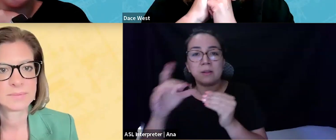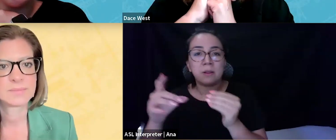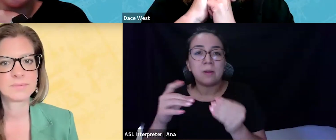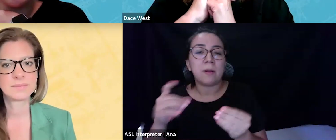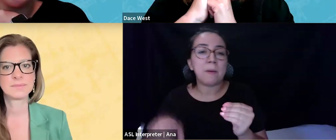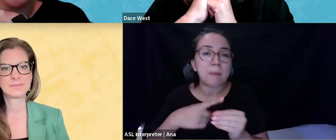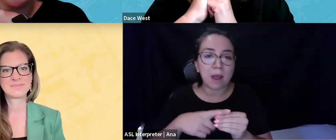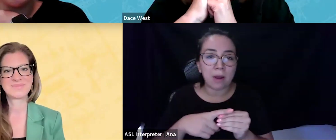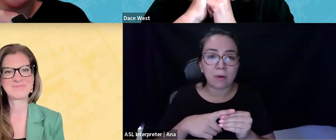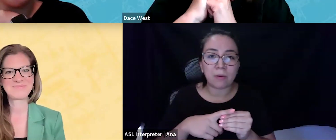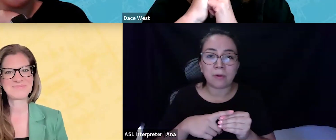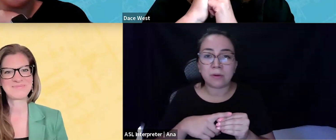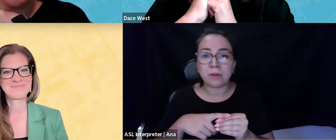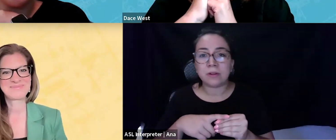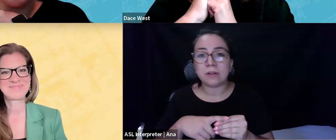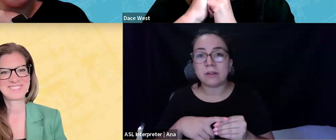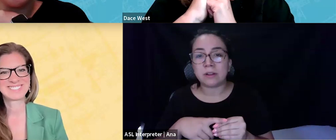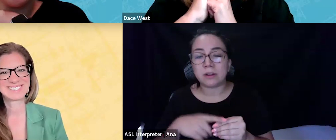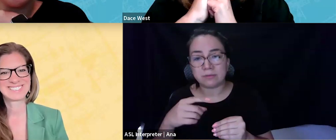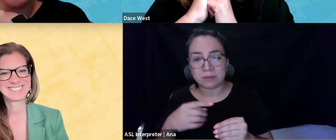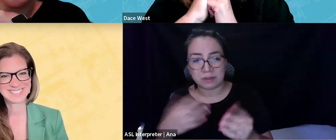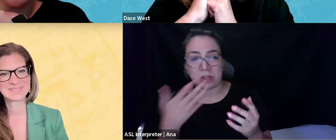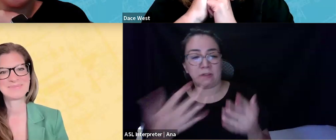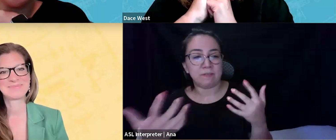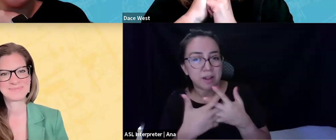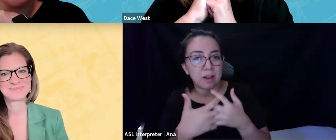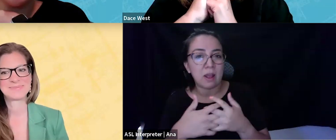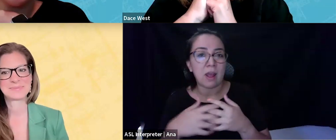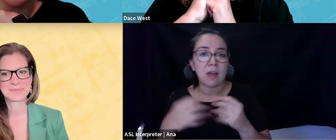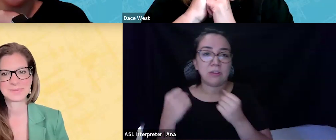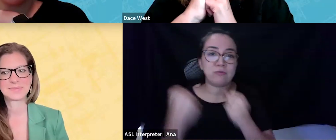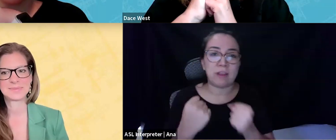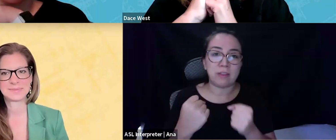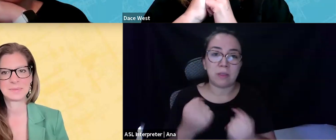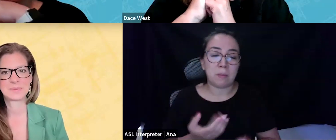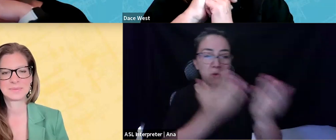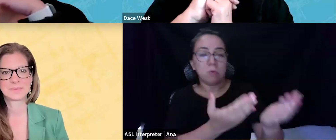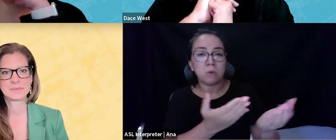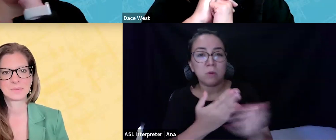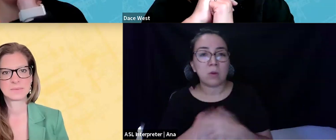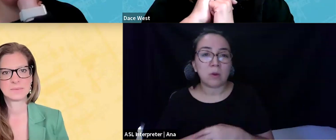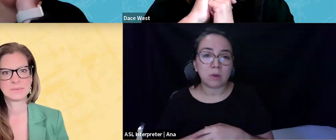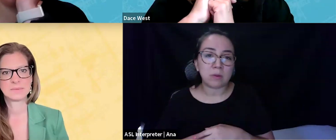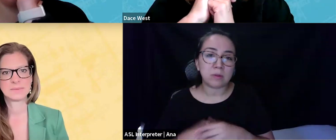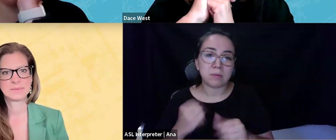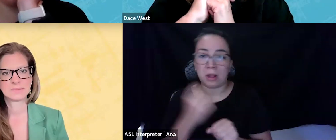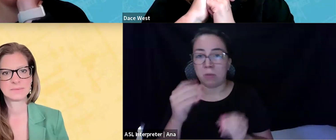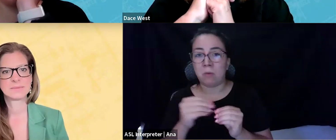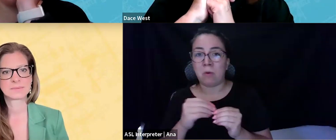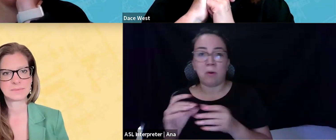whether whether it seems like a good fit, how you might strengthen the proposal to make it a little more